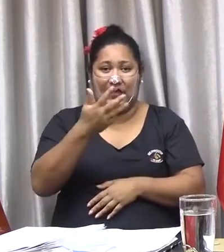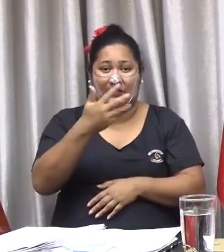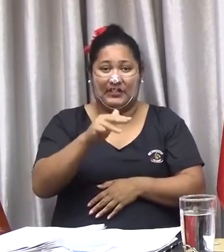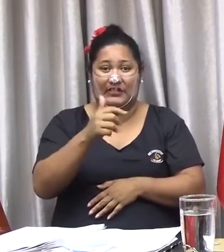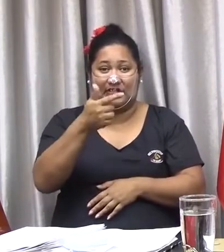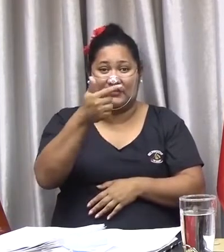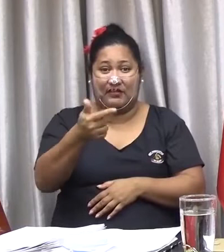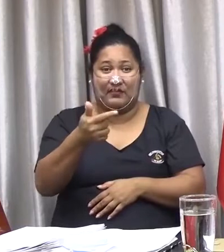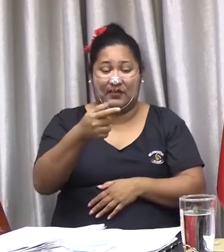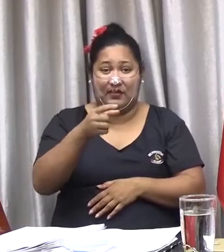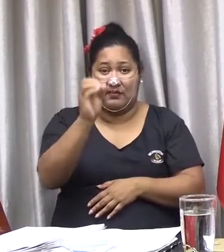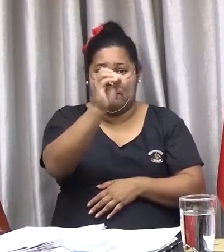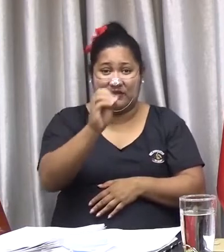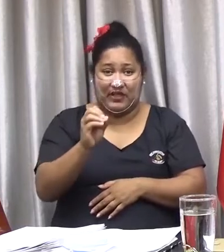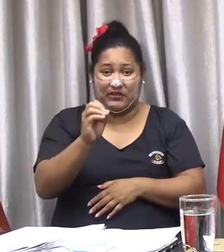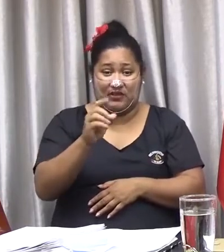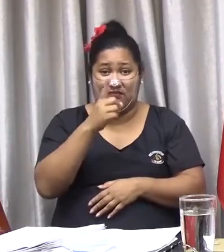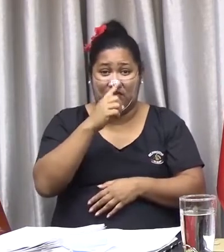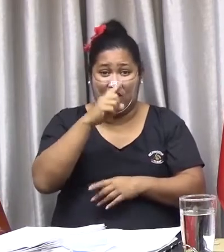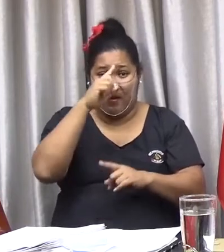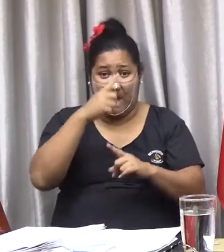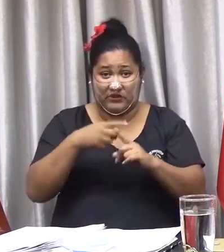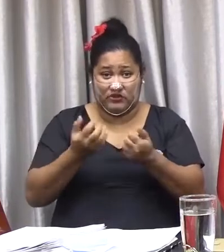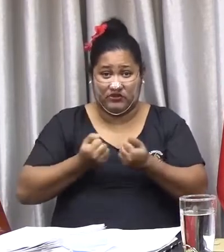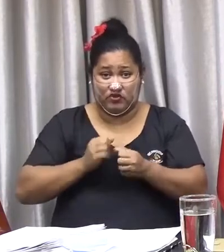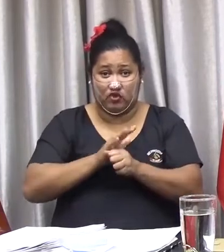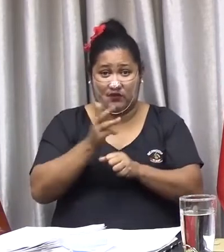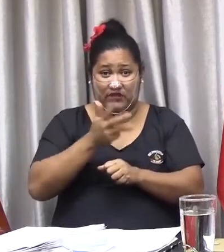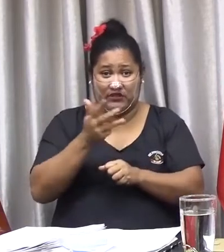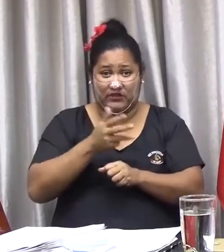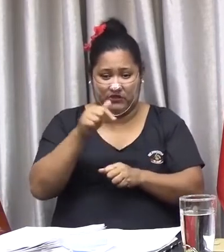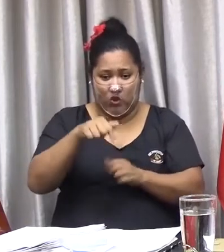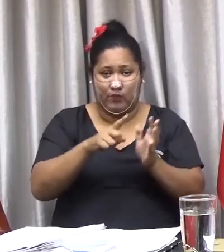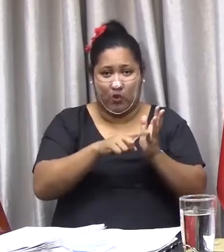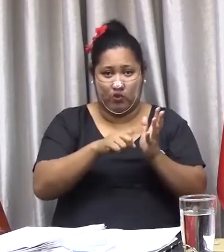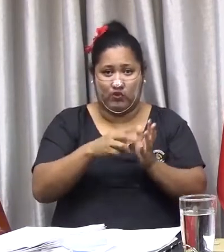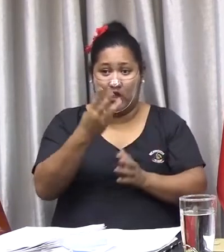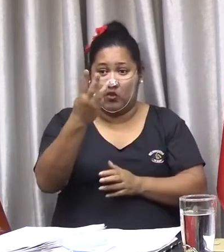97% of these cases are in Upolu and 3% in Savai.